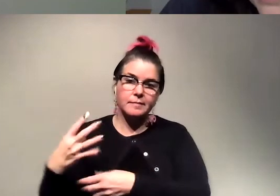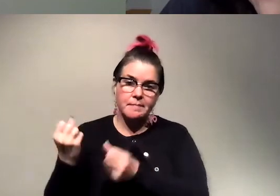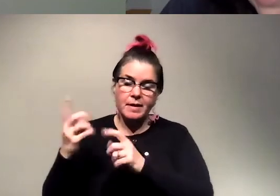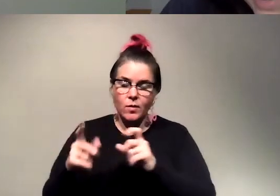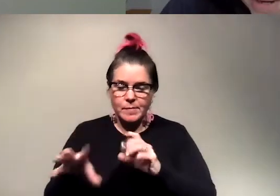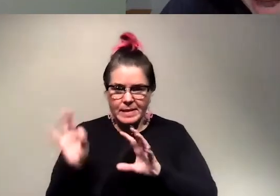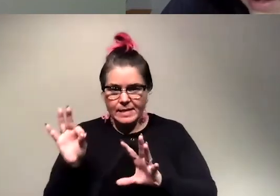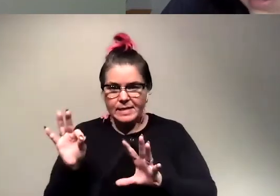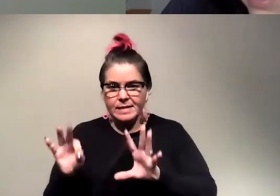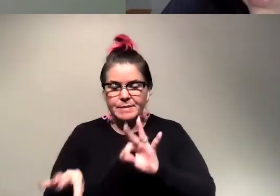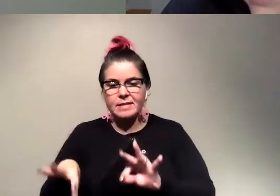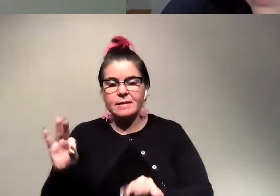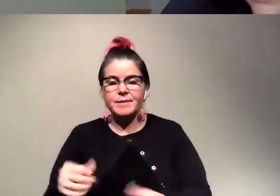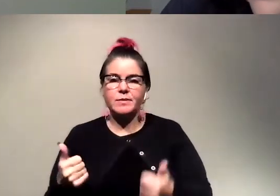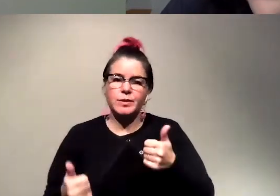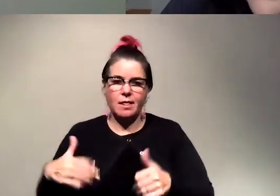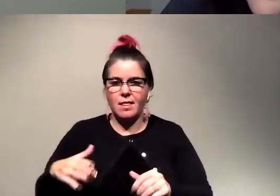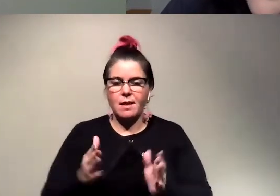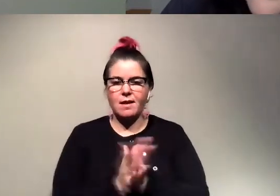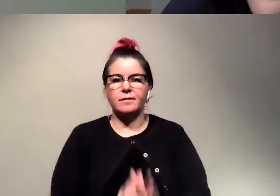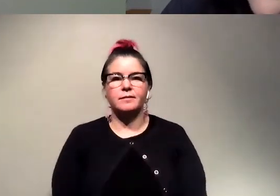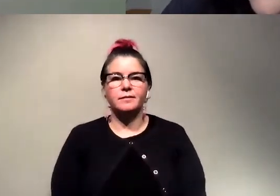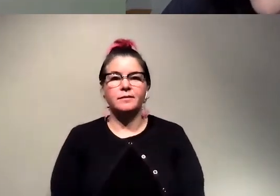that haven't already been asked. Are you ready?